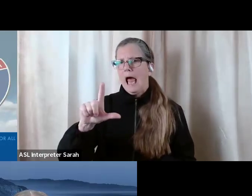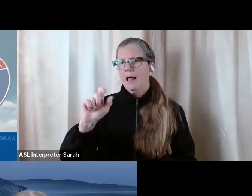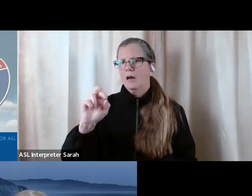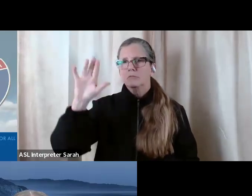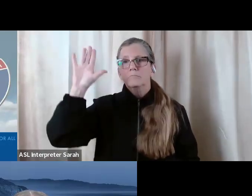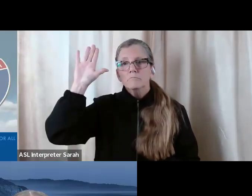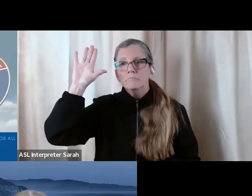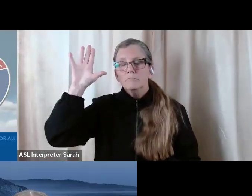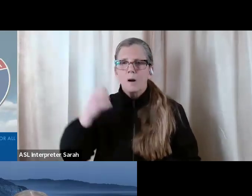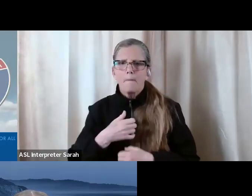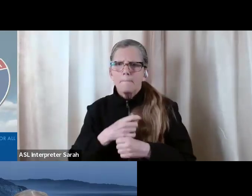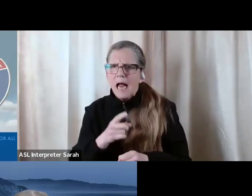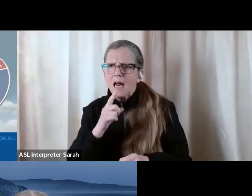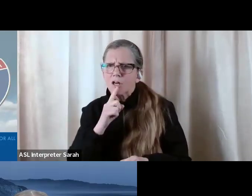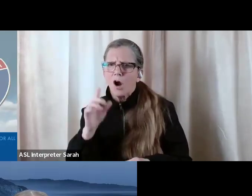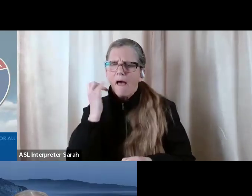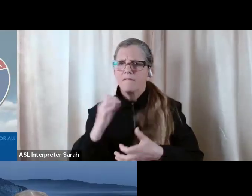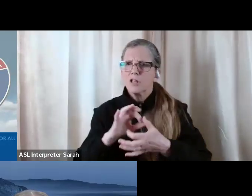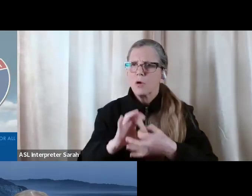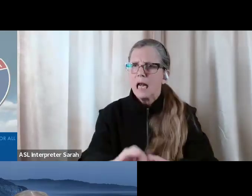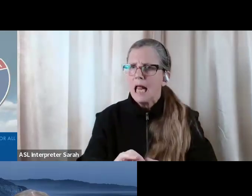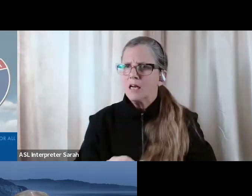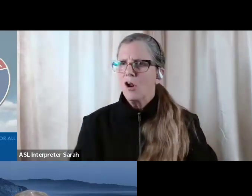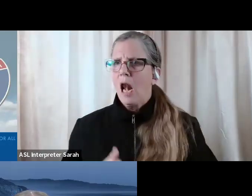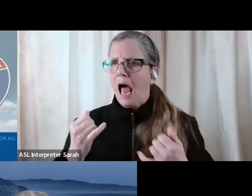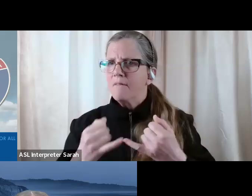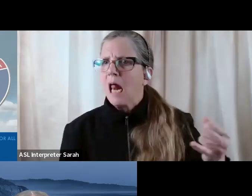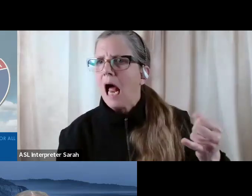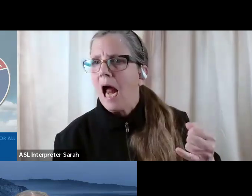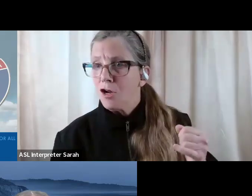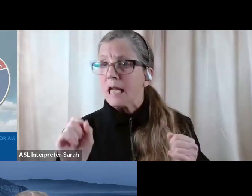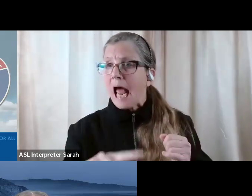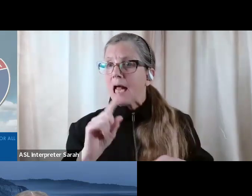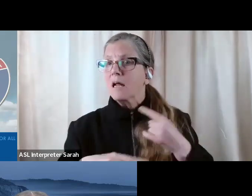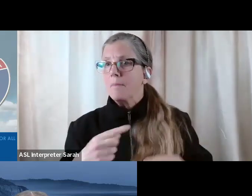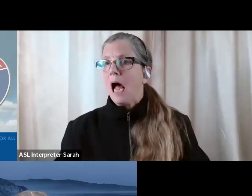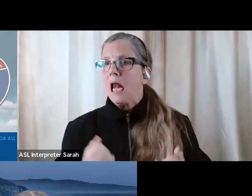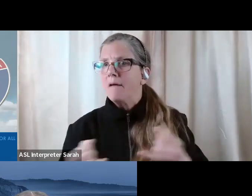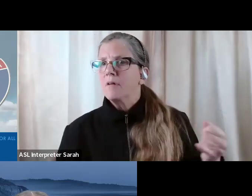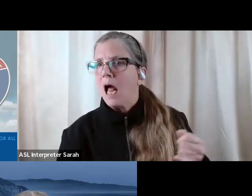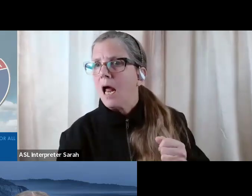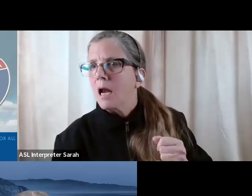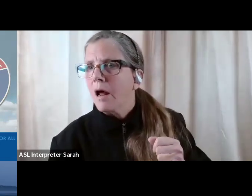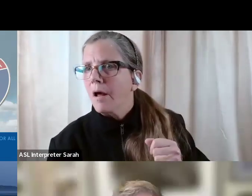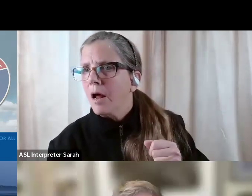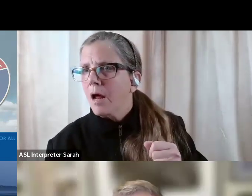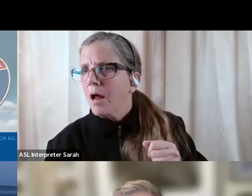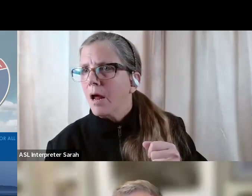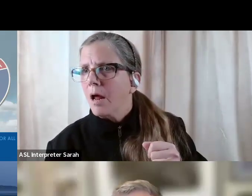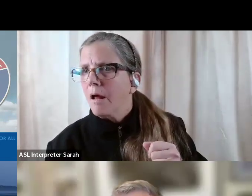just want to make sure if this is related to Lifeline. Mr. Adler, you can ask that questions before we move to the next section.